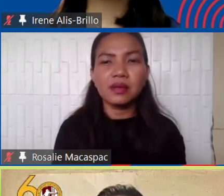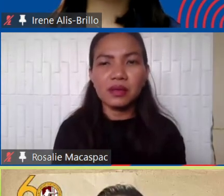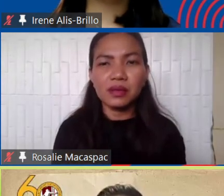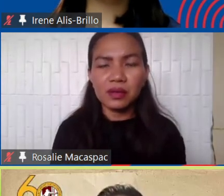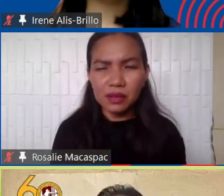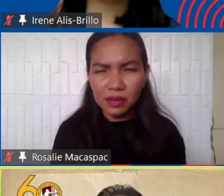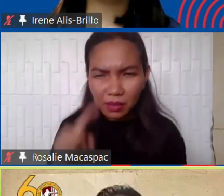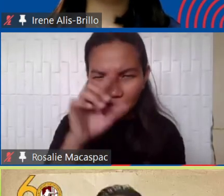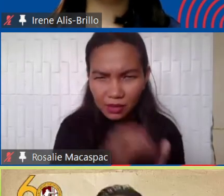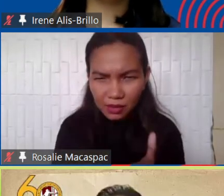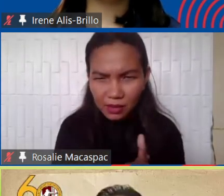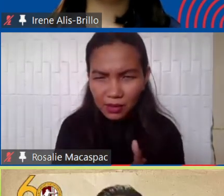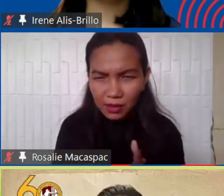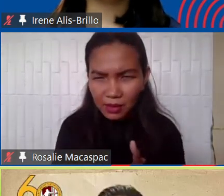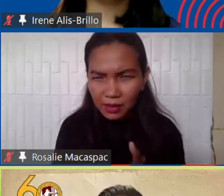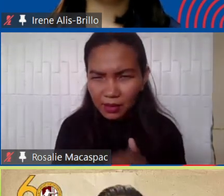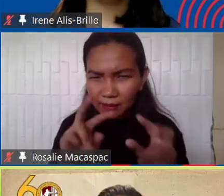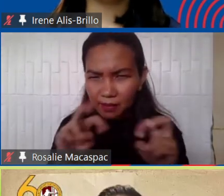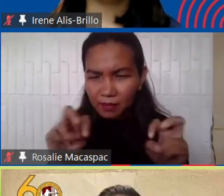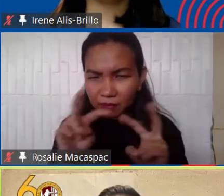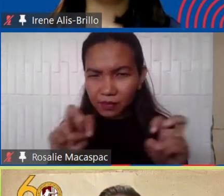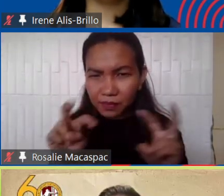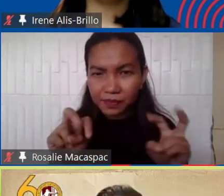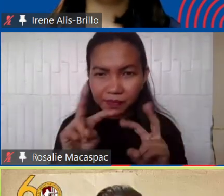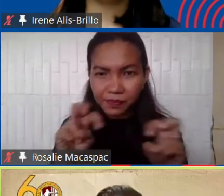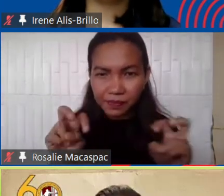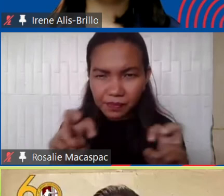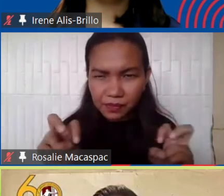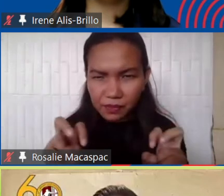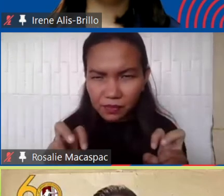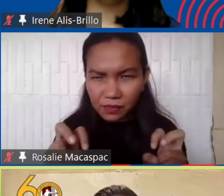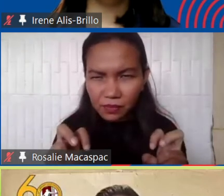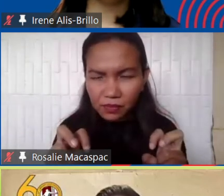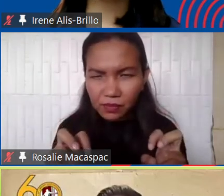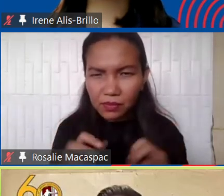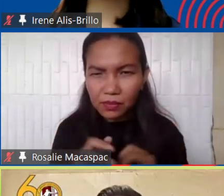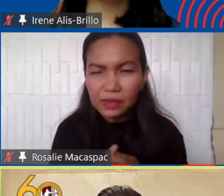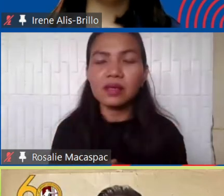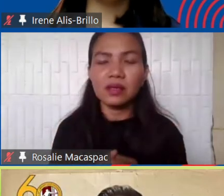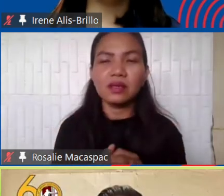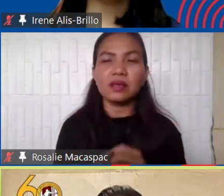to look whether that particular community is trustworthy.